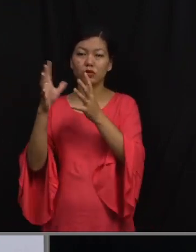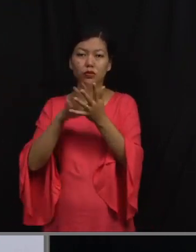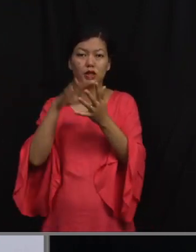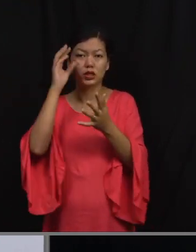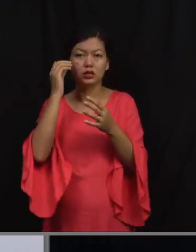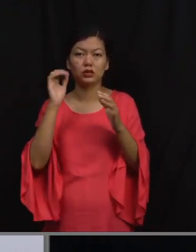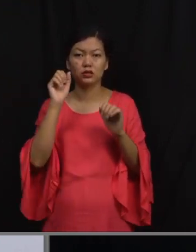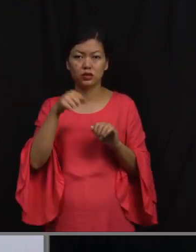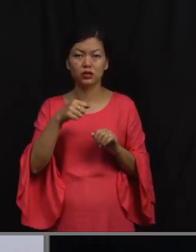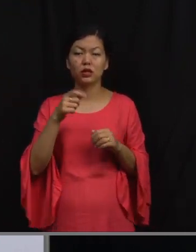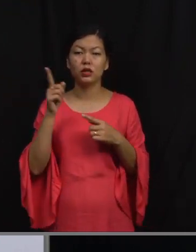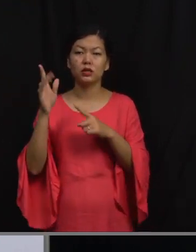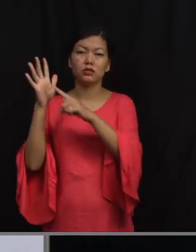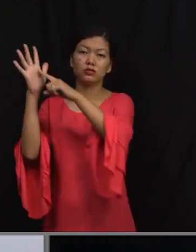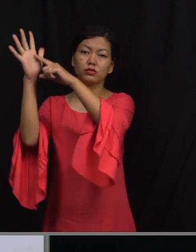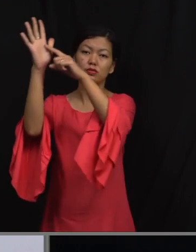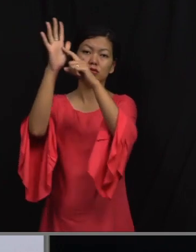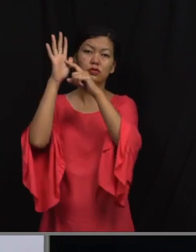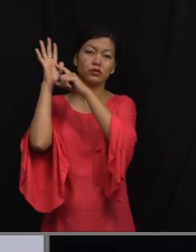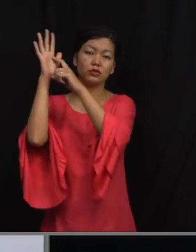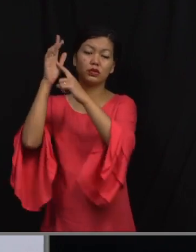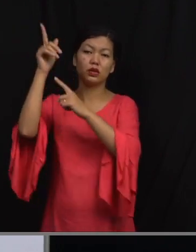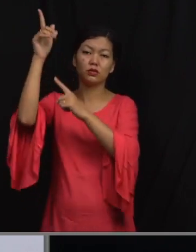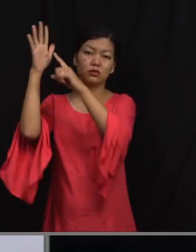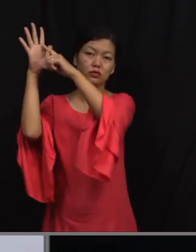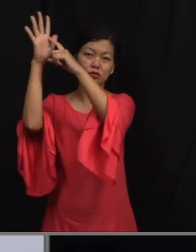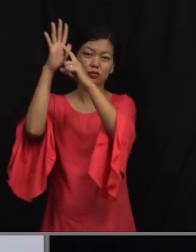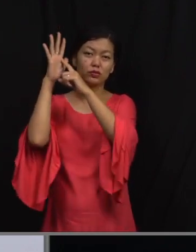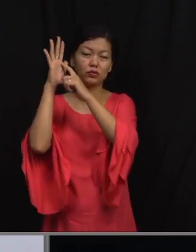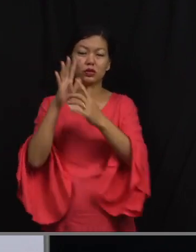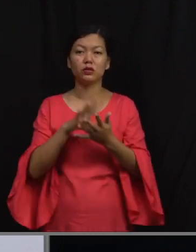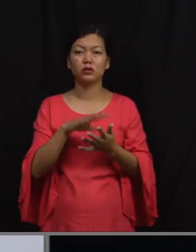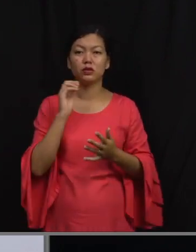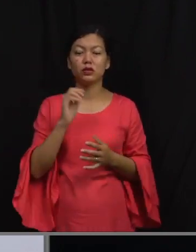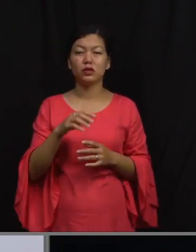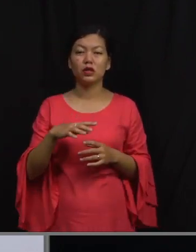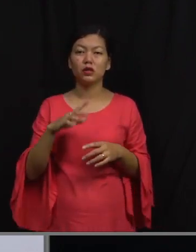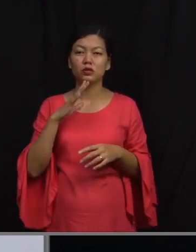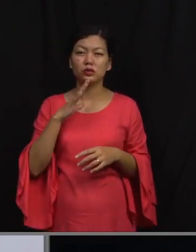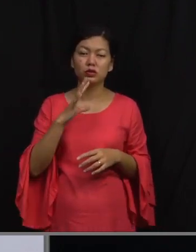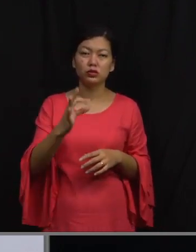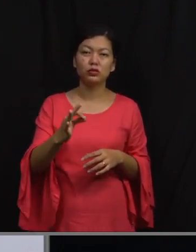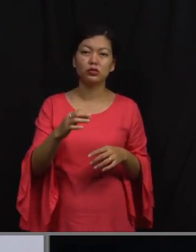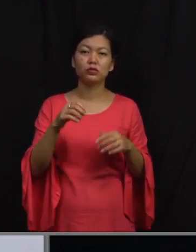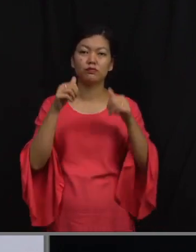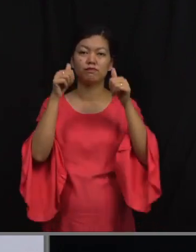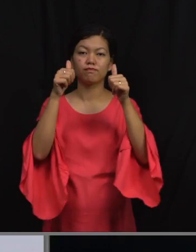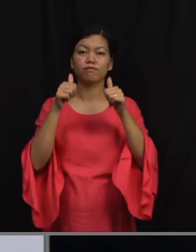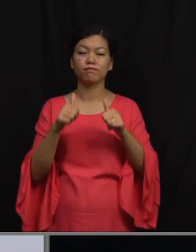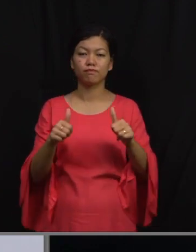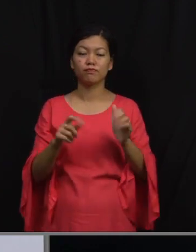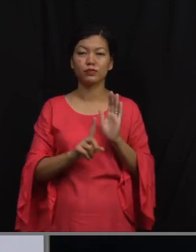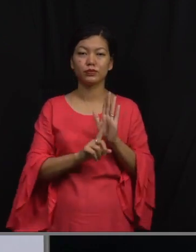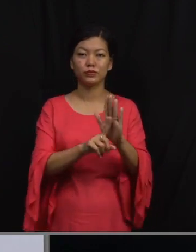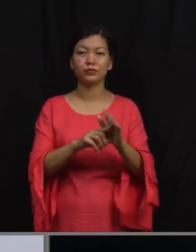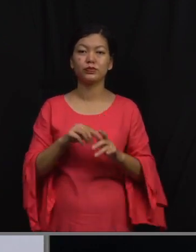which help us to understand, or which helps us to give the exact report of the weather. Okay, and let me give you